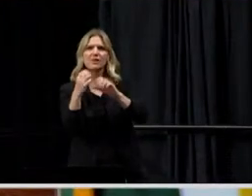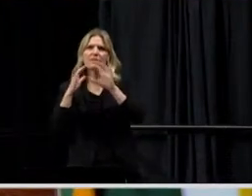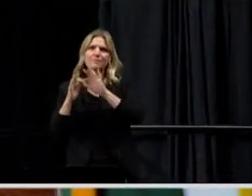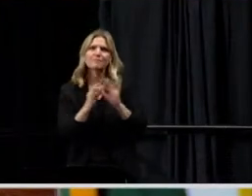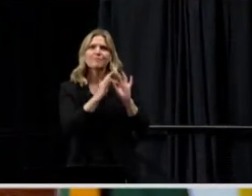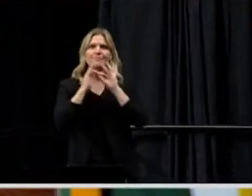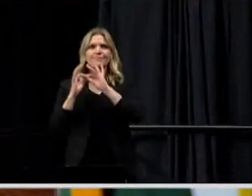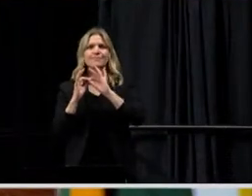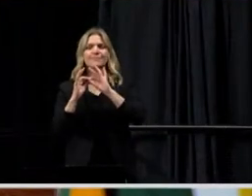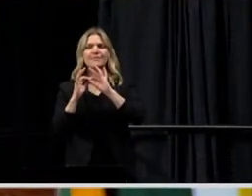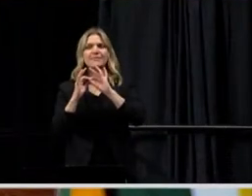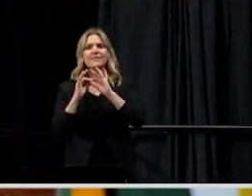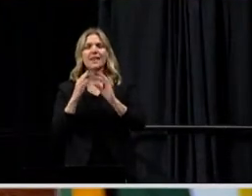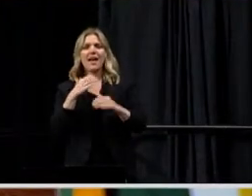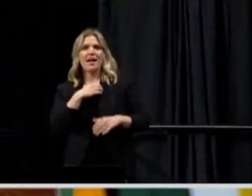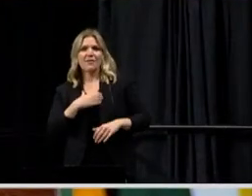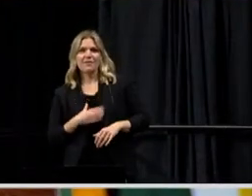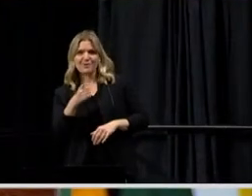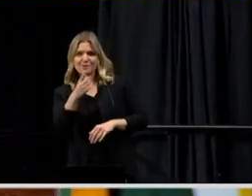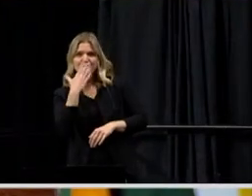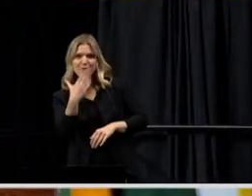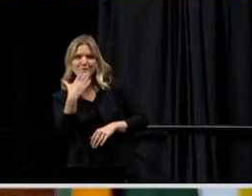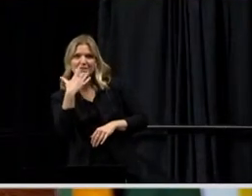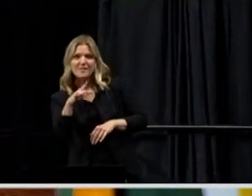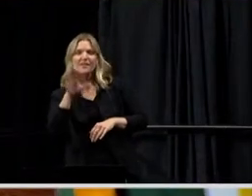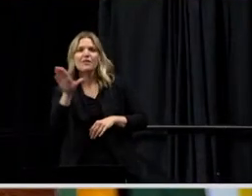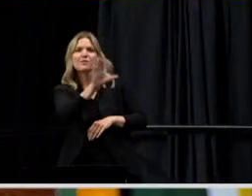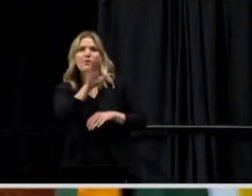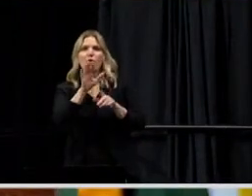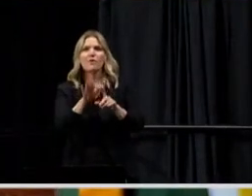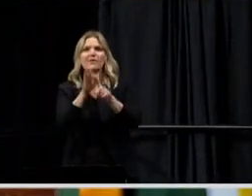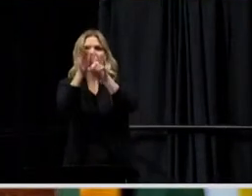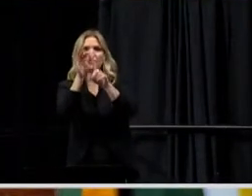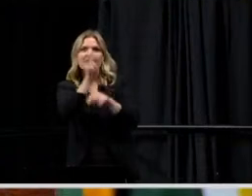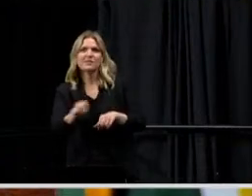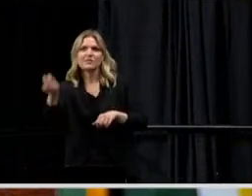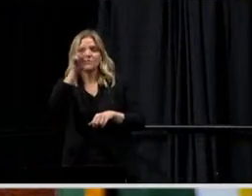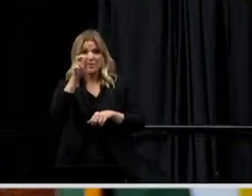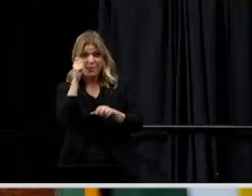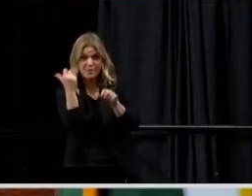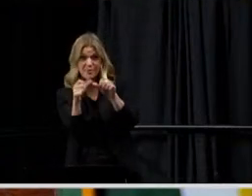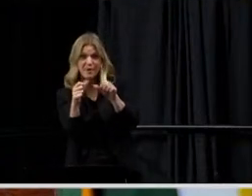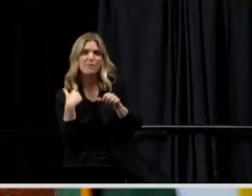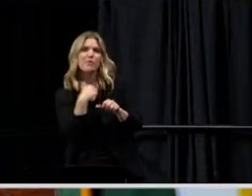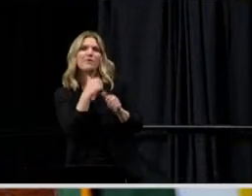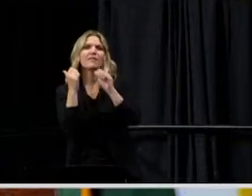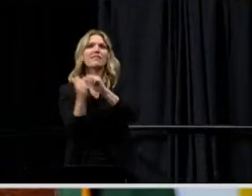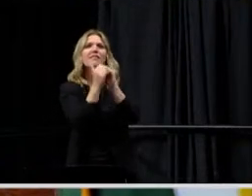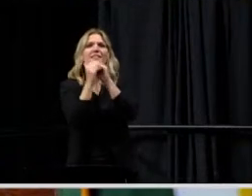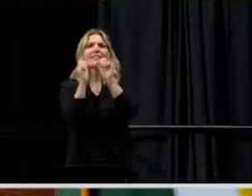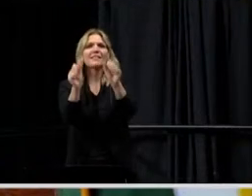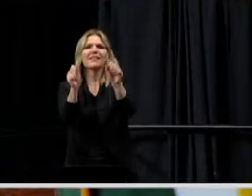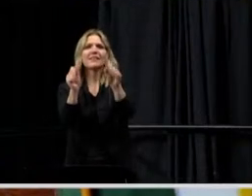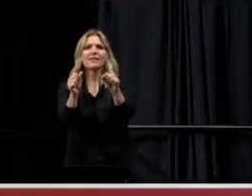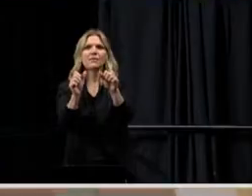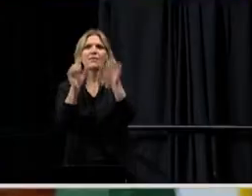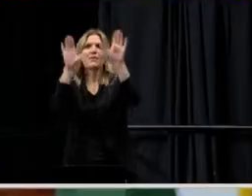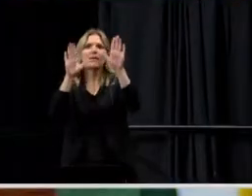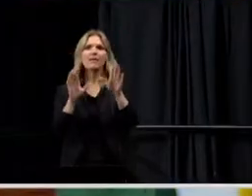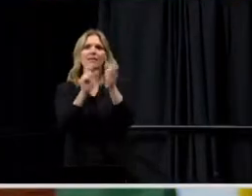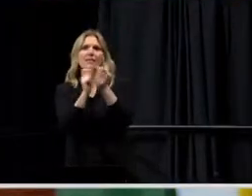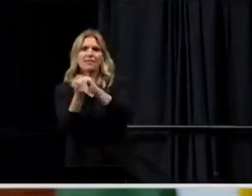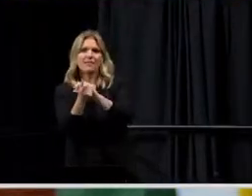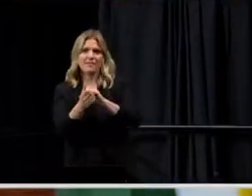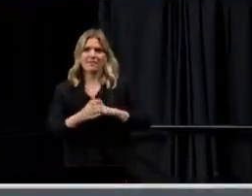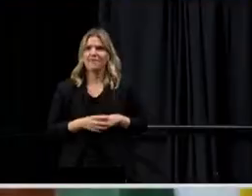solidarity. I wish you good luck on all of your unique journeys, and always remember, together we are capable of great change.